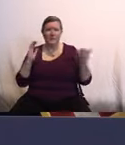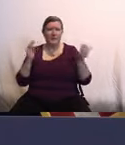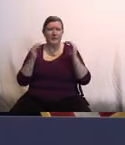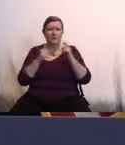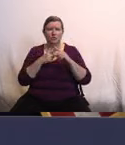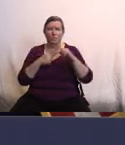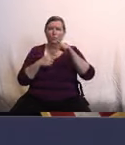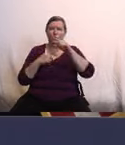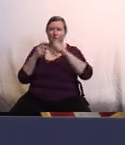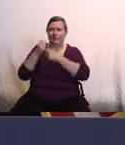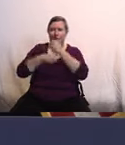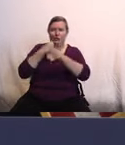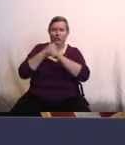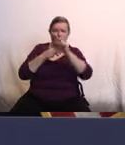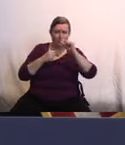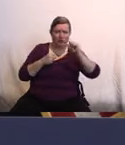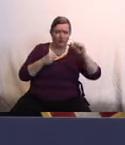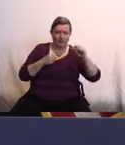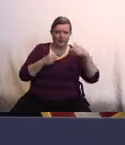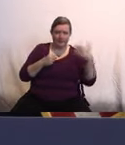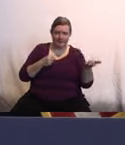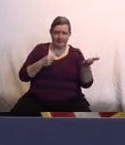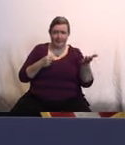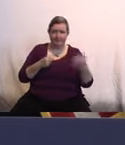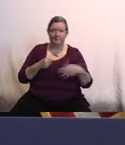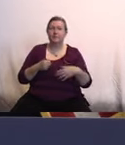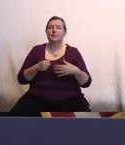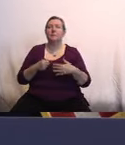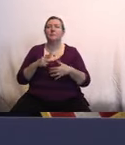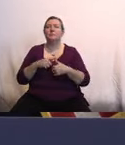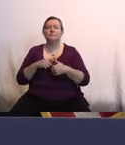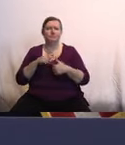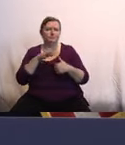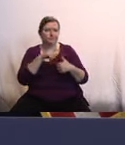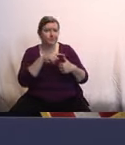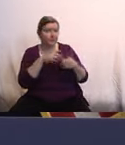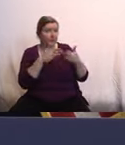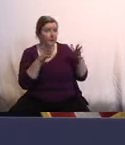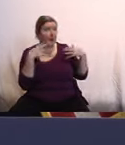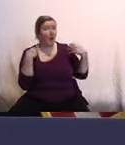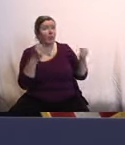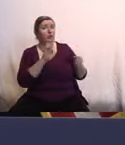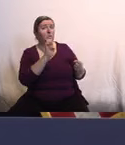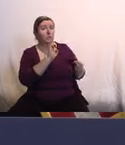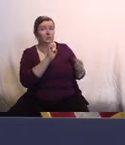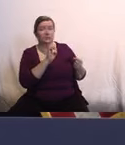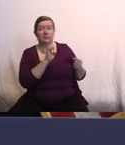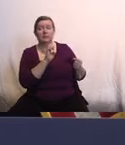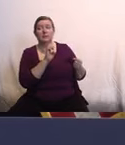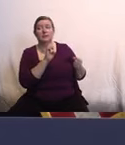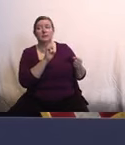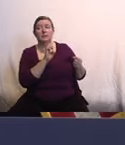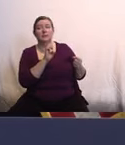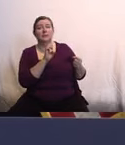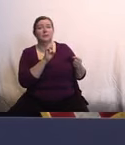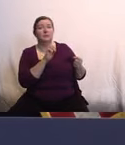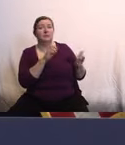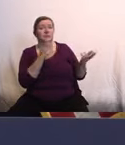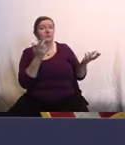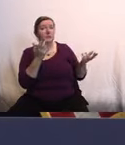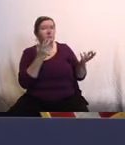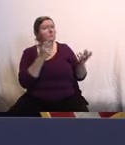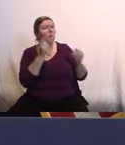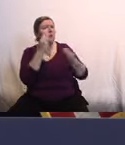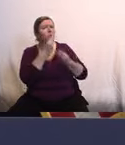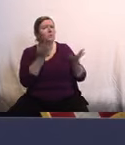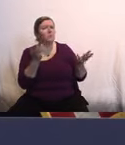Okay, from the top, no news to make on the public health emergency. This is something that we extended on January 11th. We had